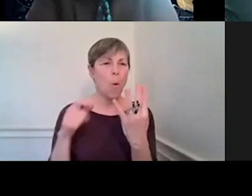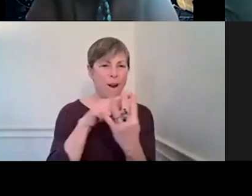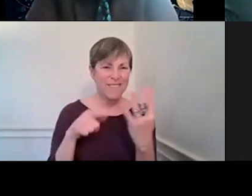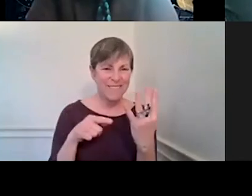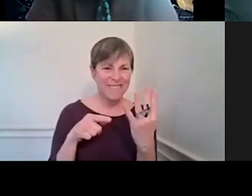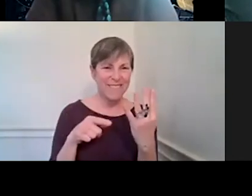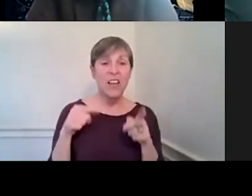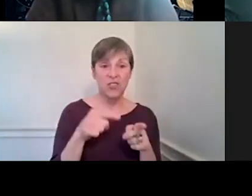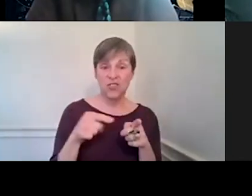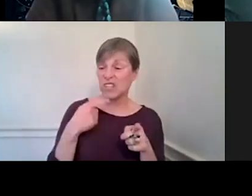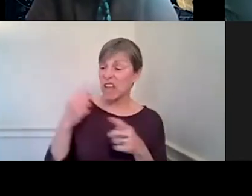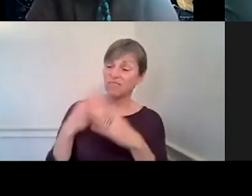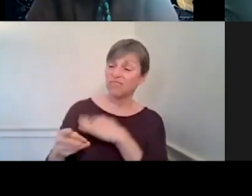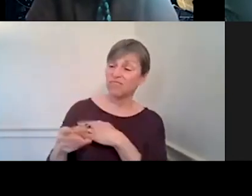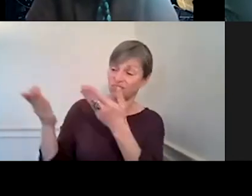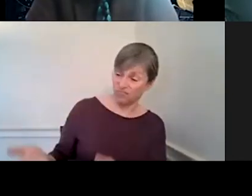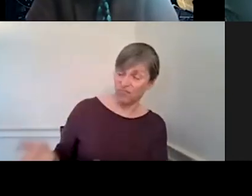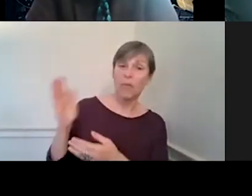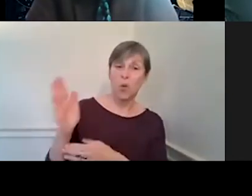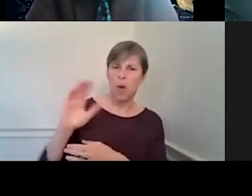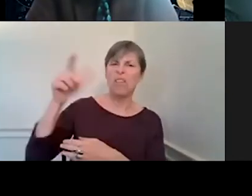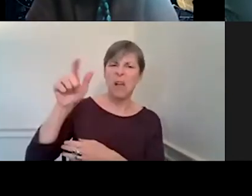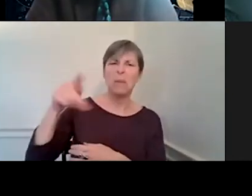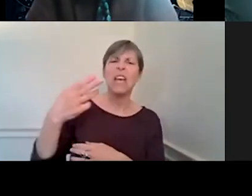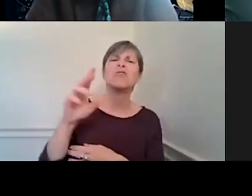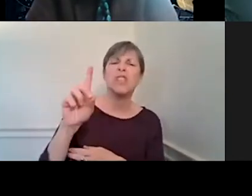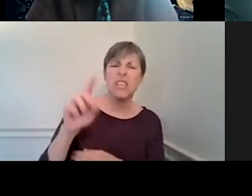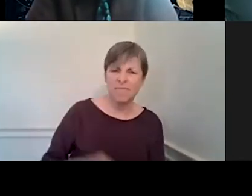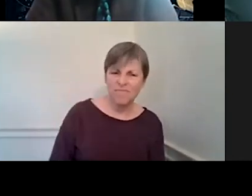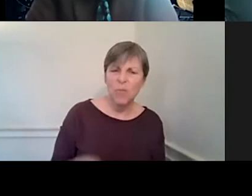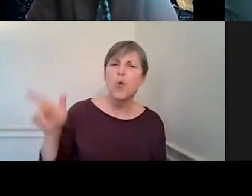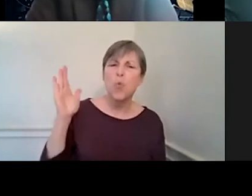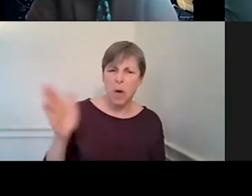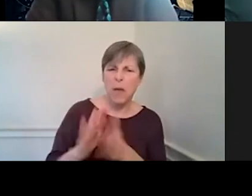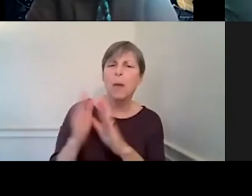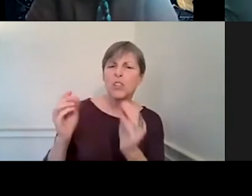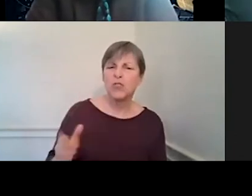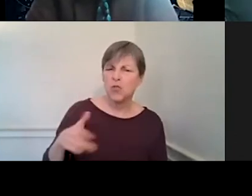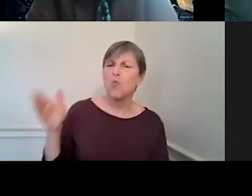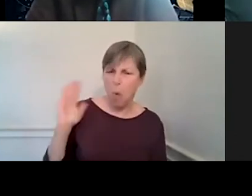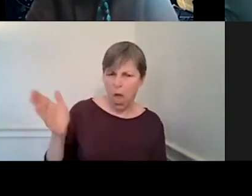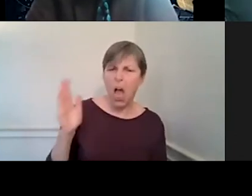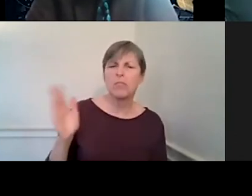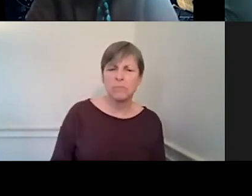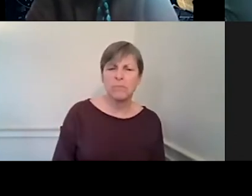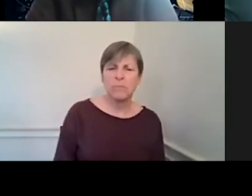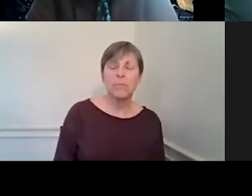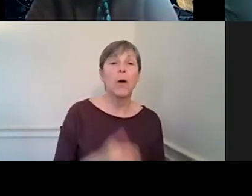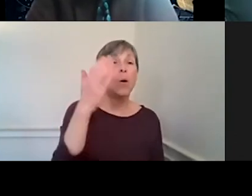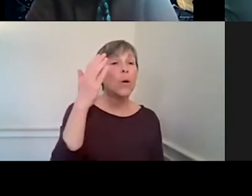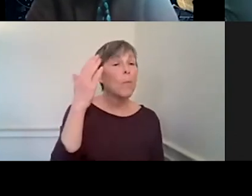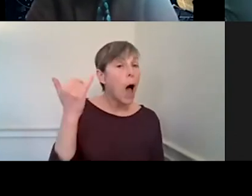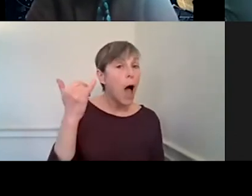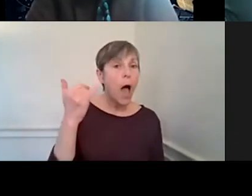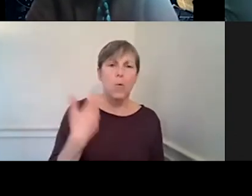would somehow end up in a PhD program and end up teaching. And she said the nature of teaching was so much